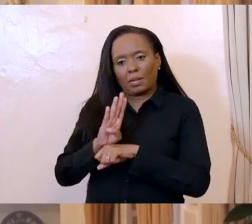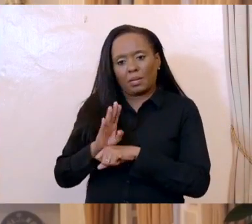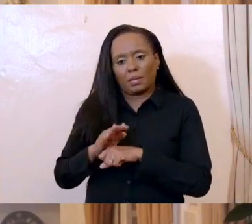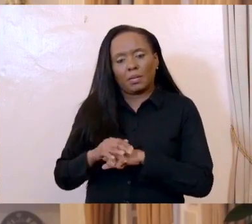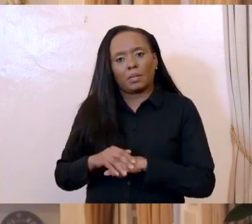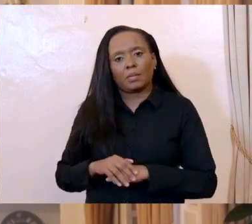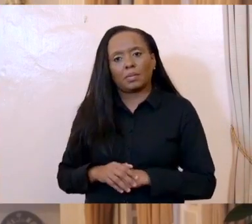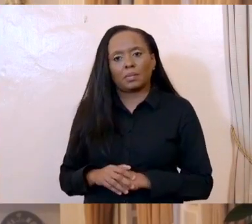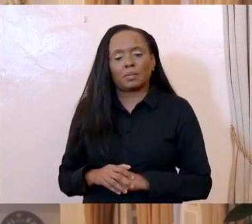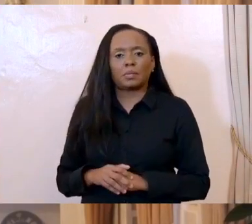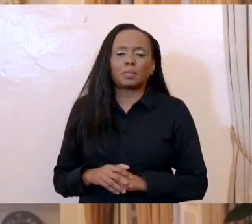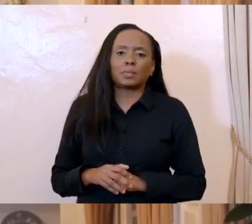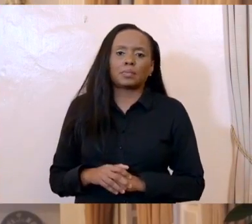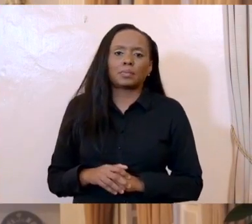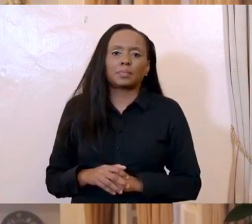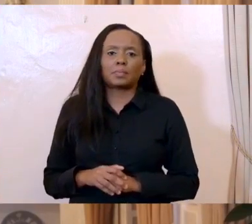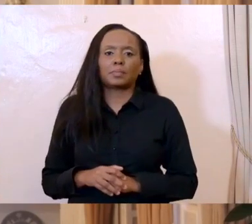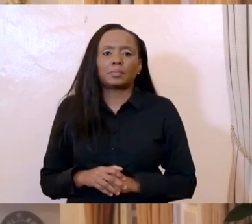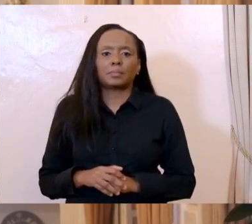we